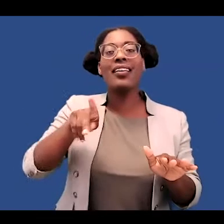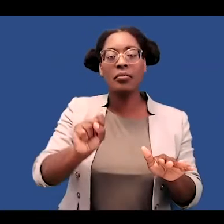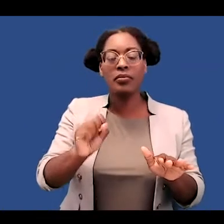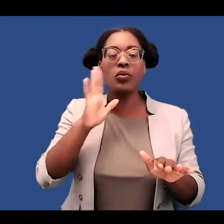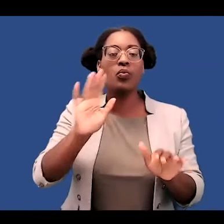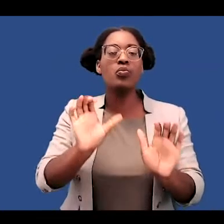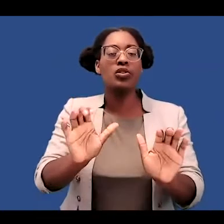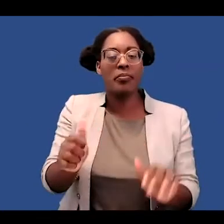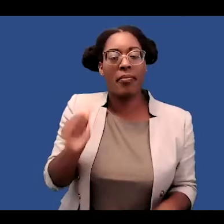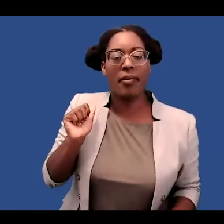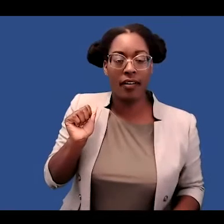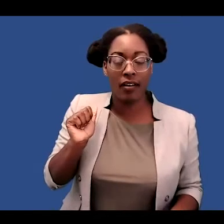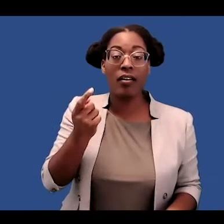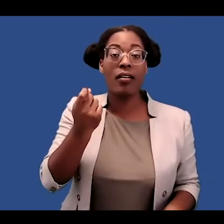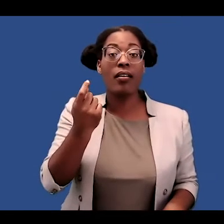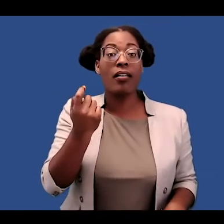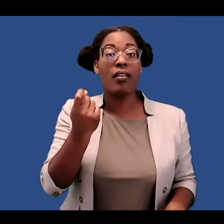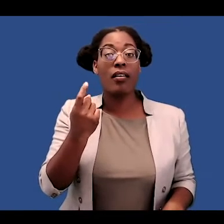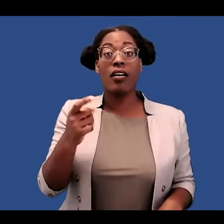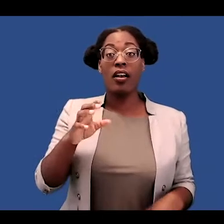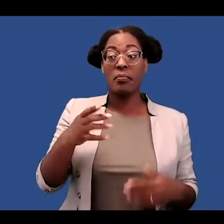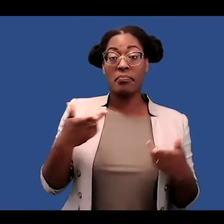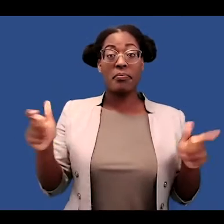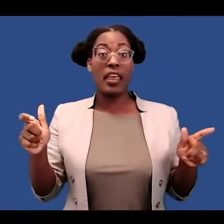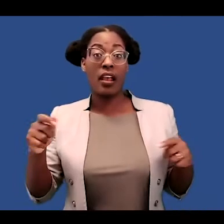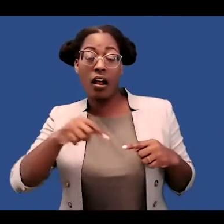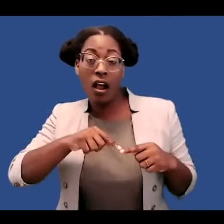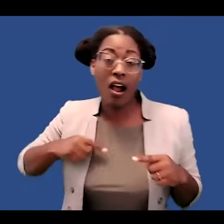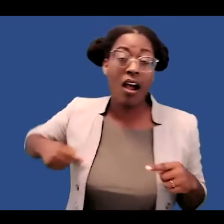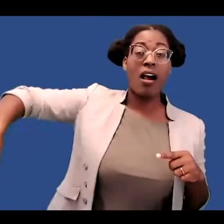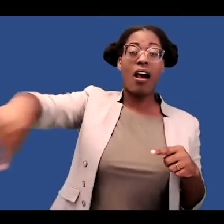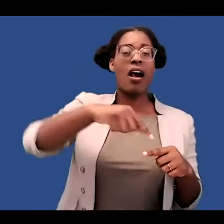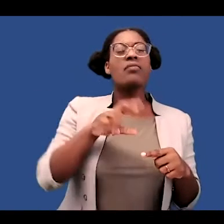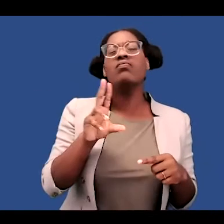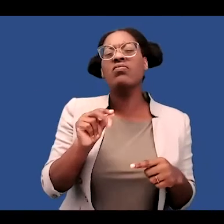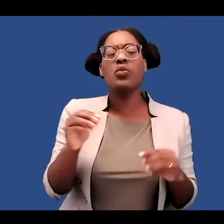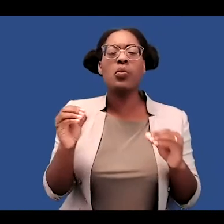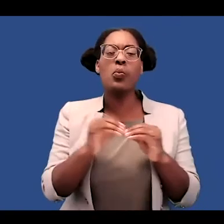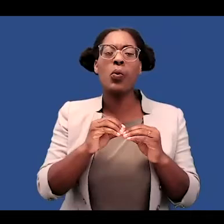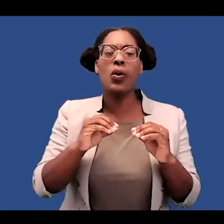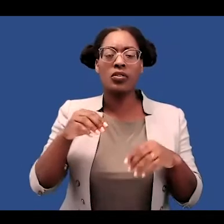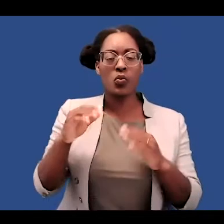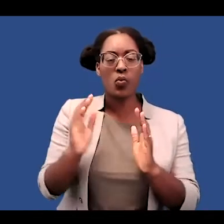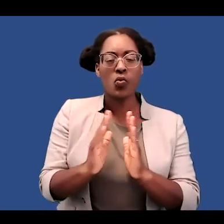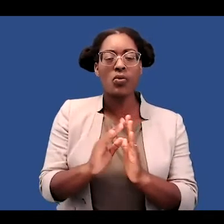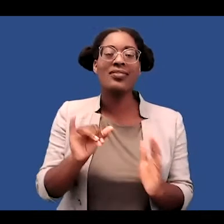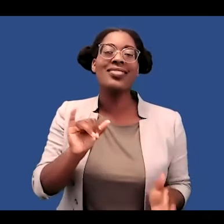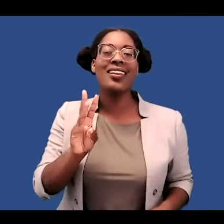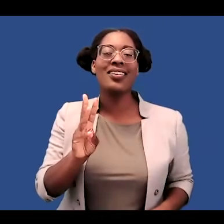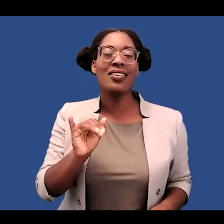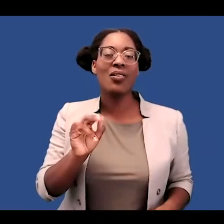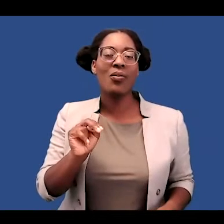side. But this time, you're bringing your hips in tighter and closer together. So it's more of a wind than more of a